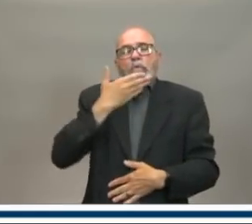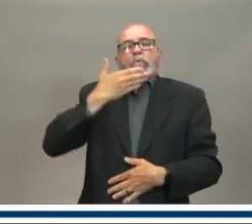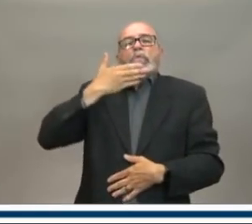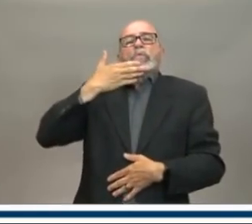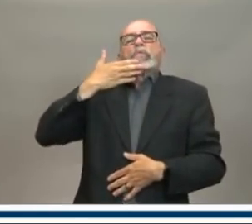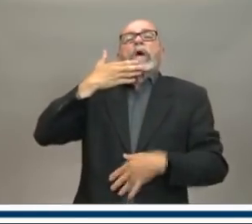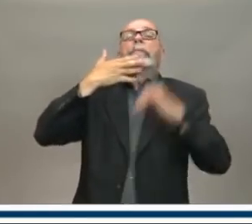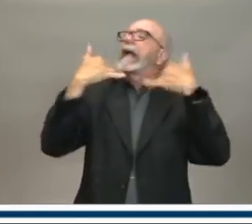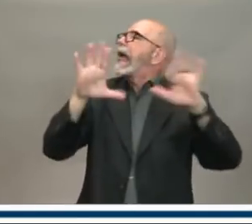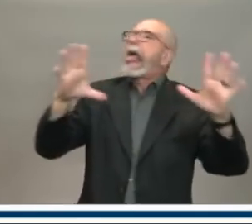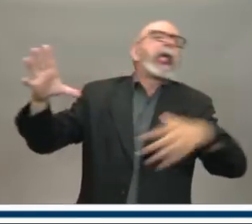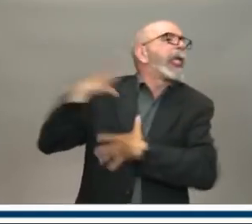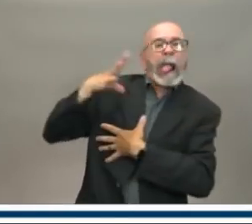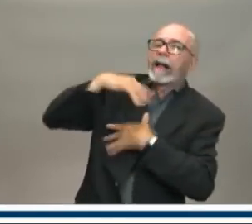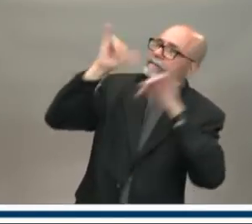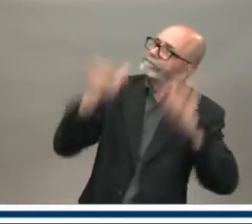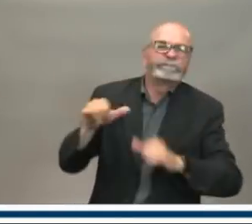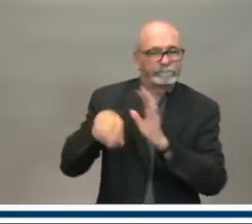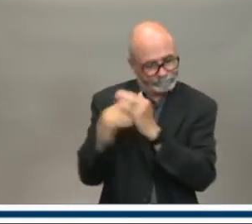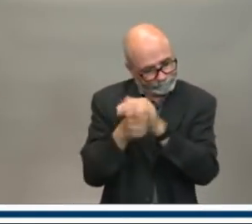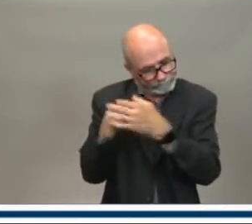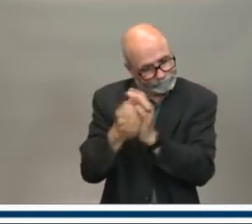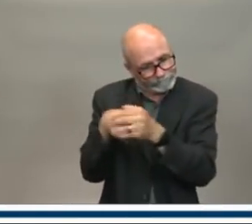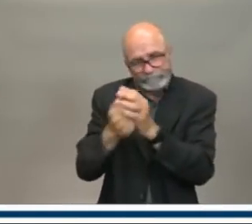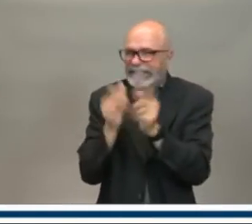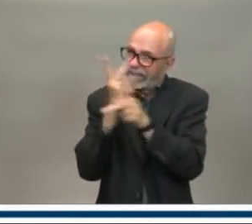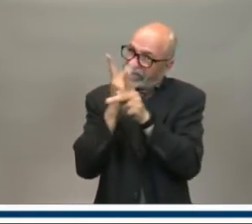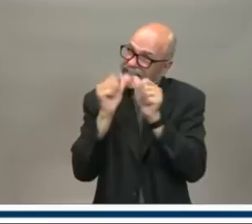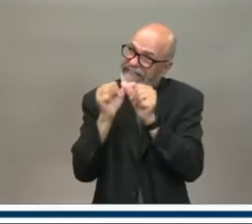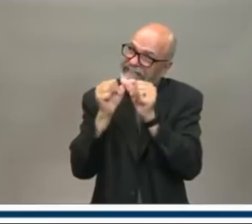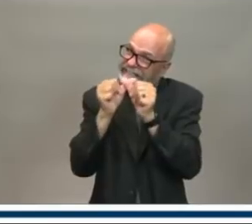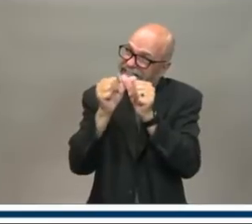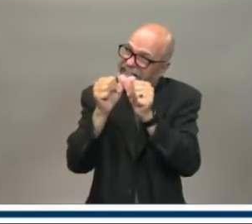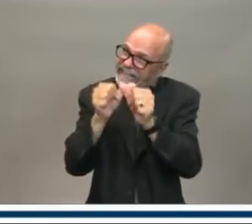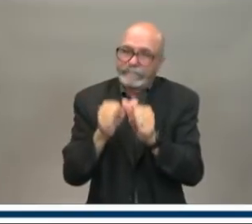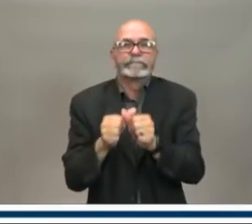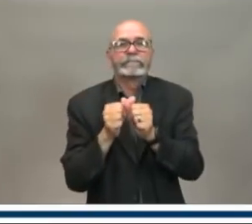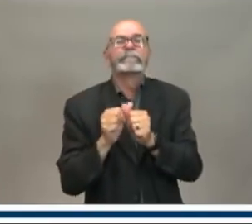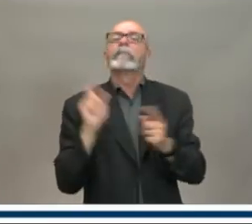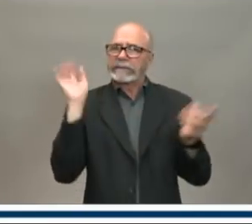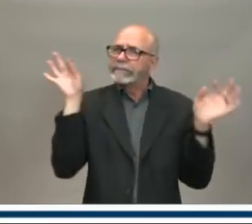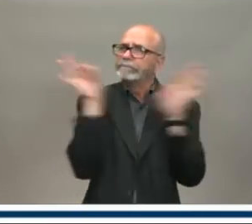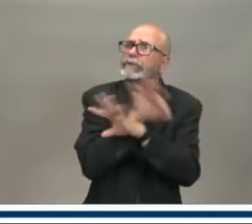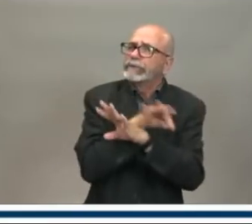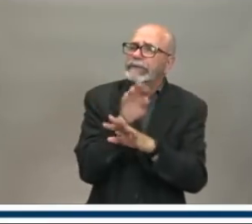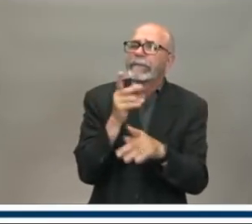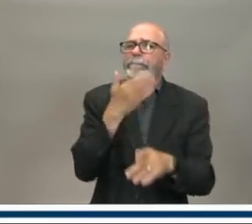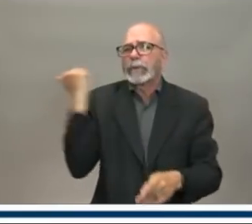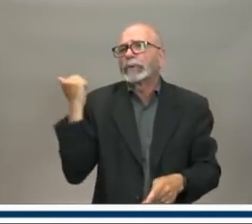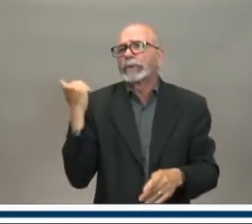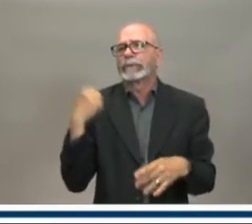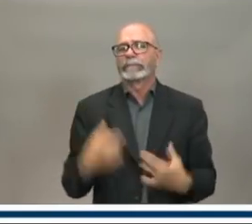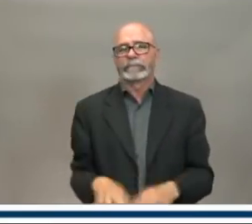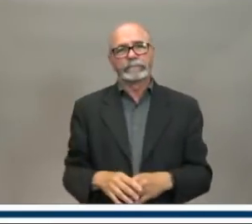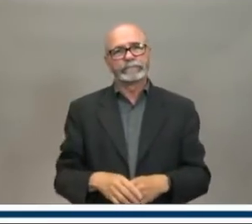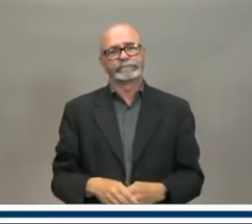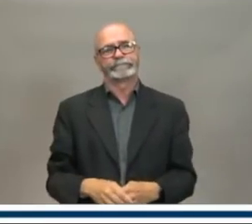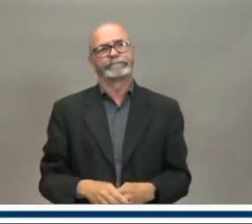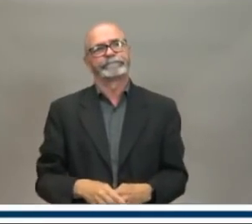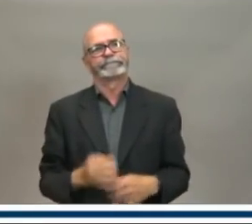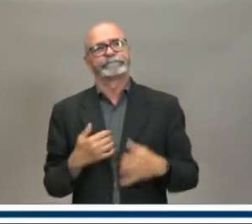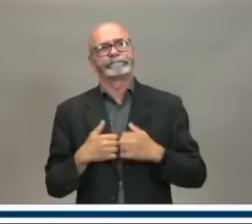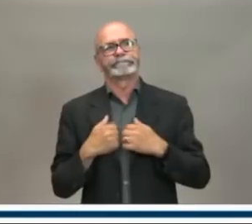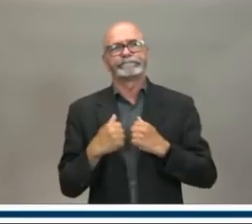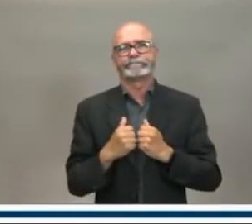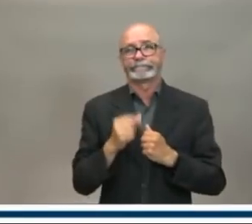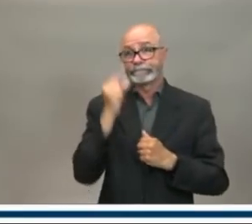normal. And it's important we start to understand that and recognize that and be prepared for that in the days and weeks to come. Thank